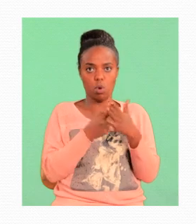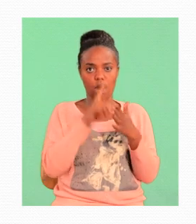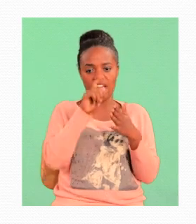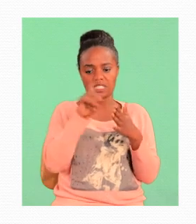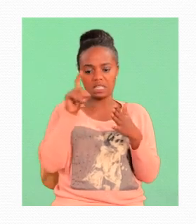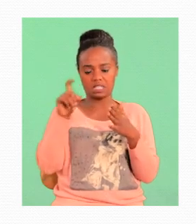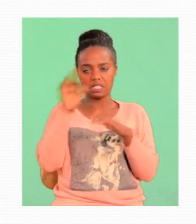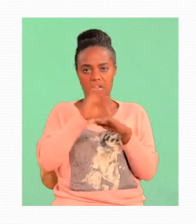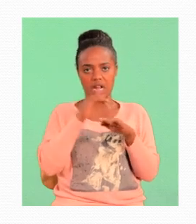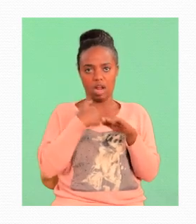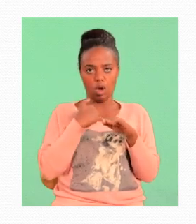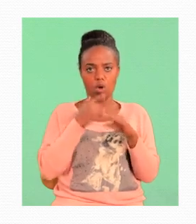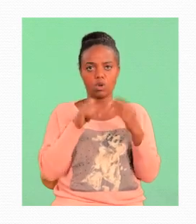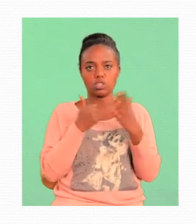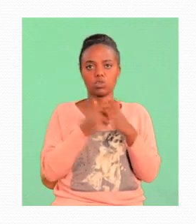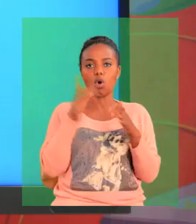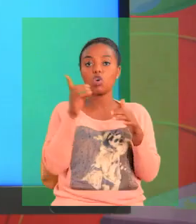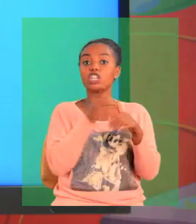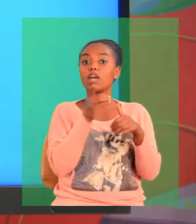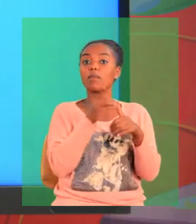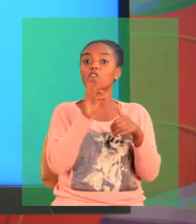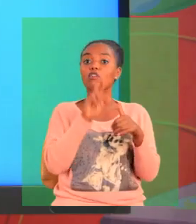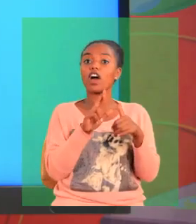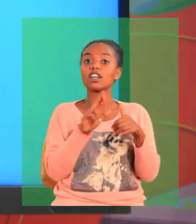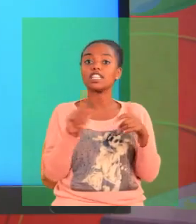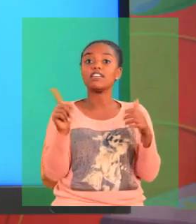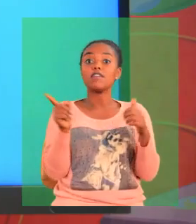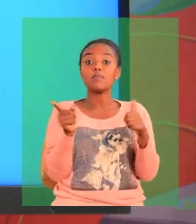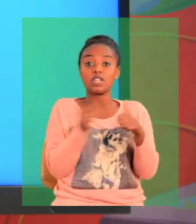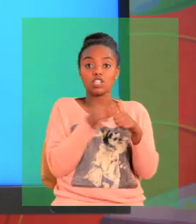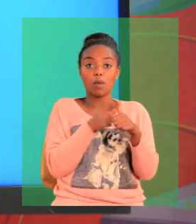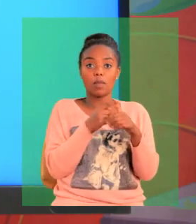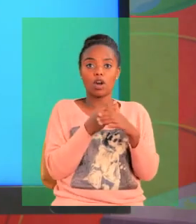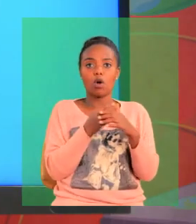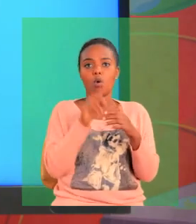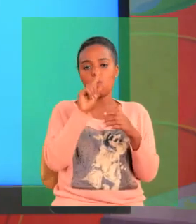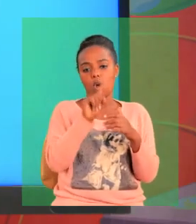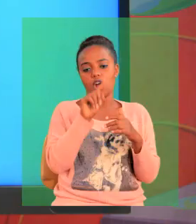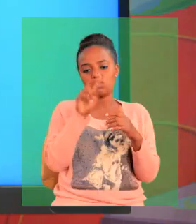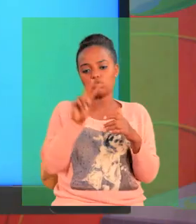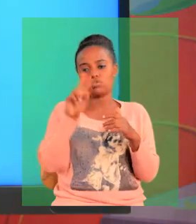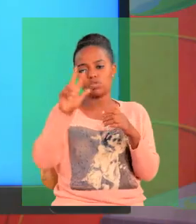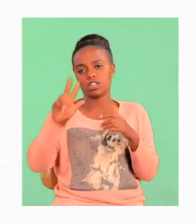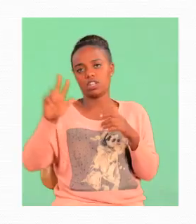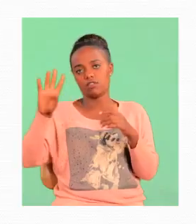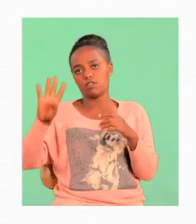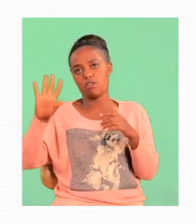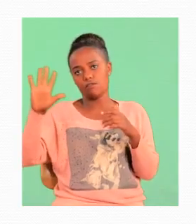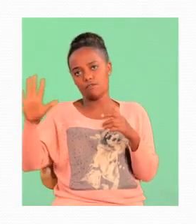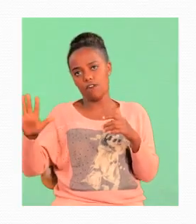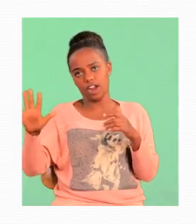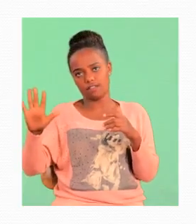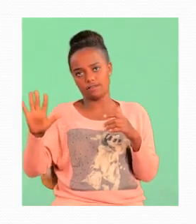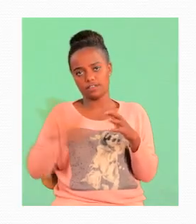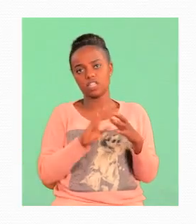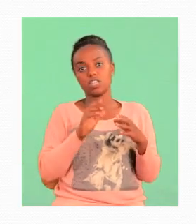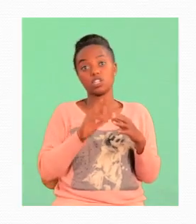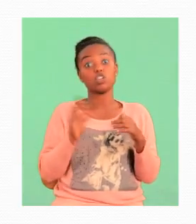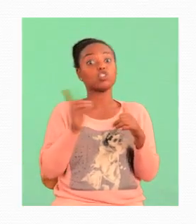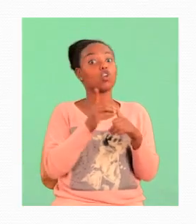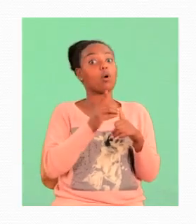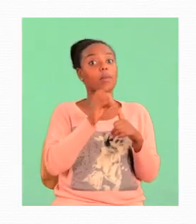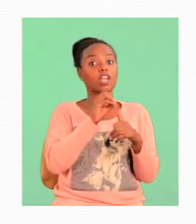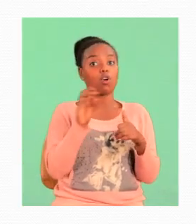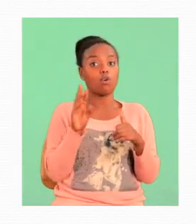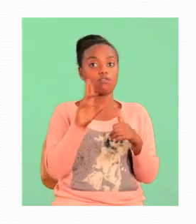the domain of R will be a set of the first ordered pair. 1, 2, 3, 4, and 5 are the domain of R.